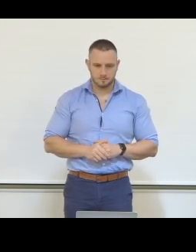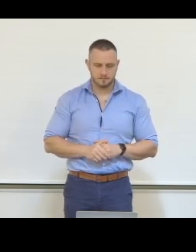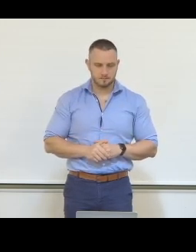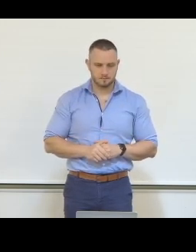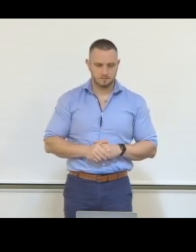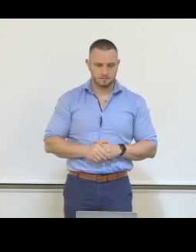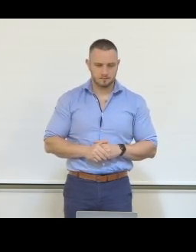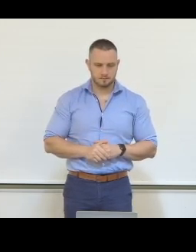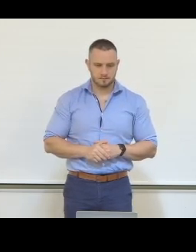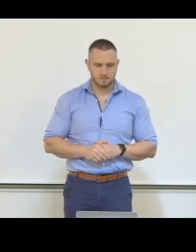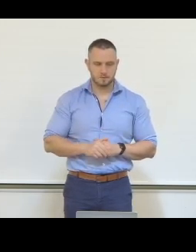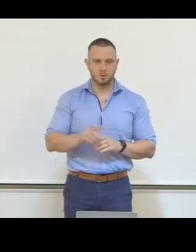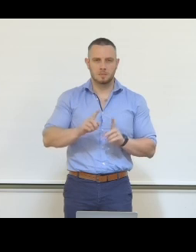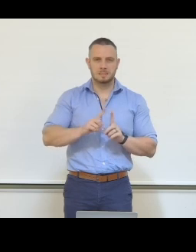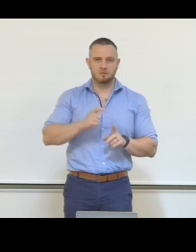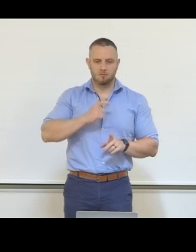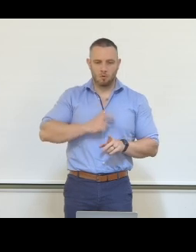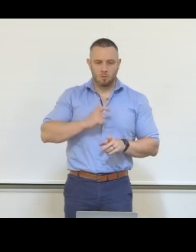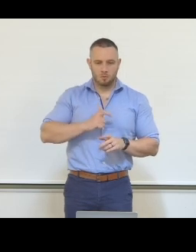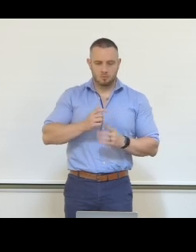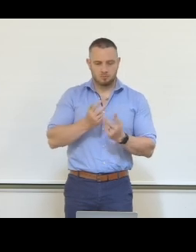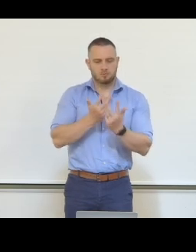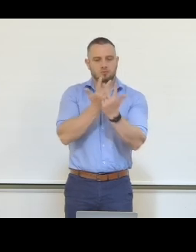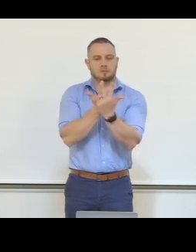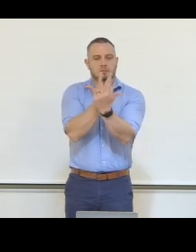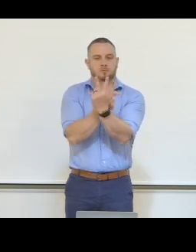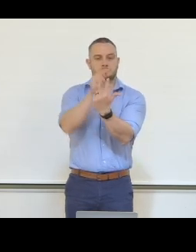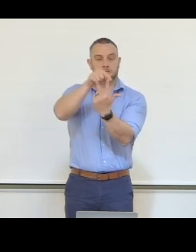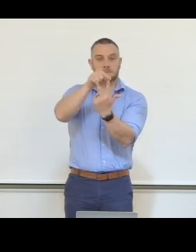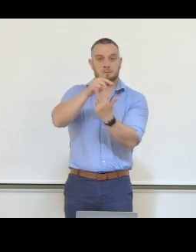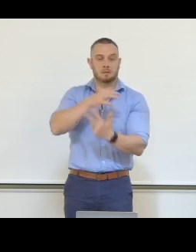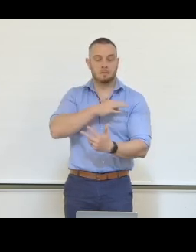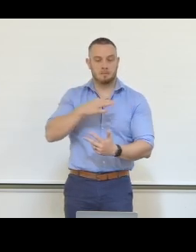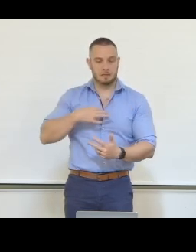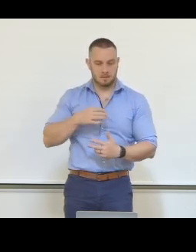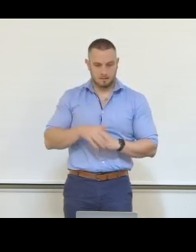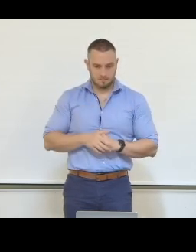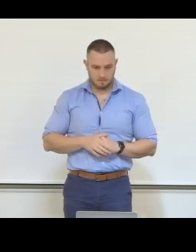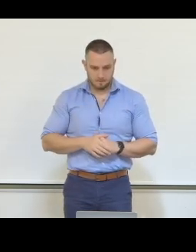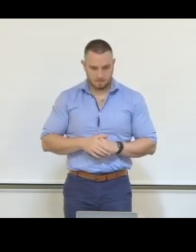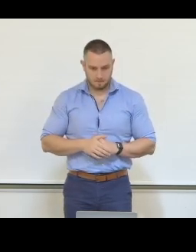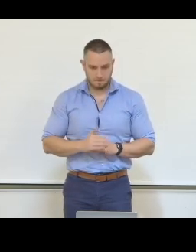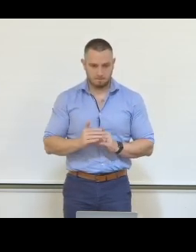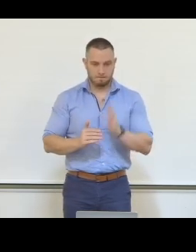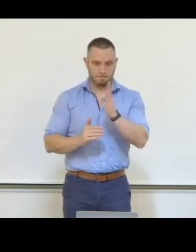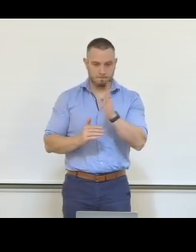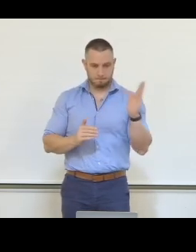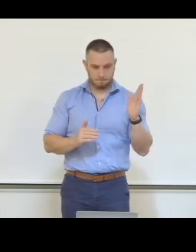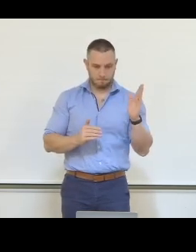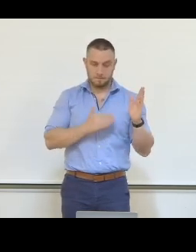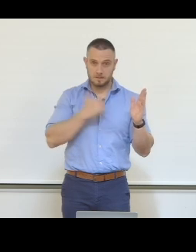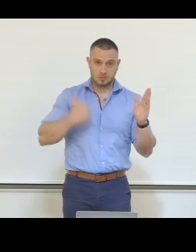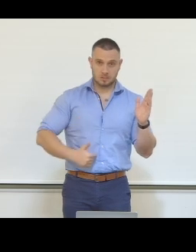second medical doctor, but who was a mission specialist for our mission, Alexander Smolievsky. On the top left is our